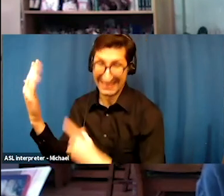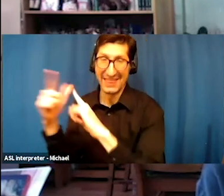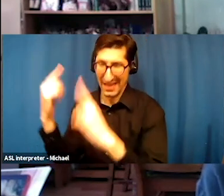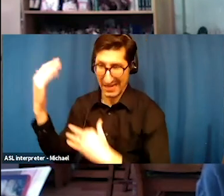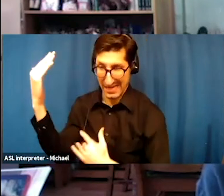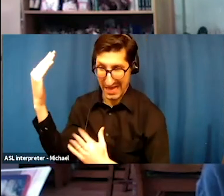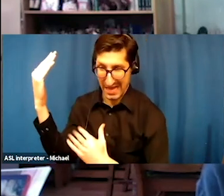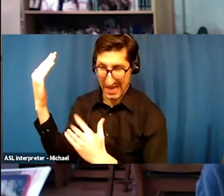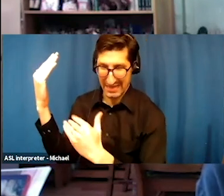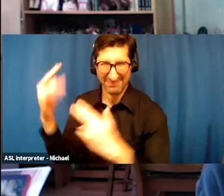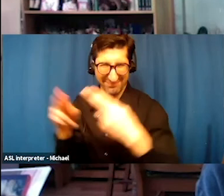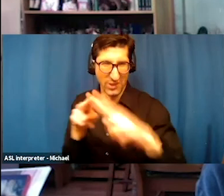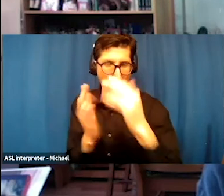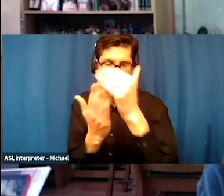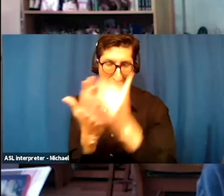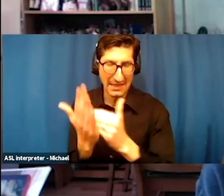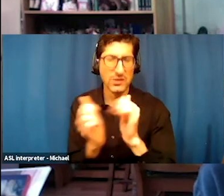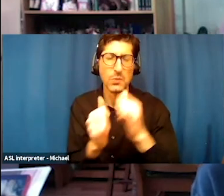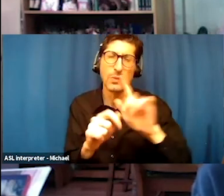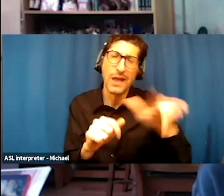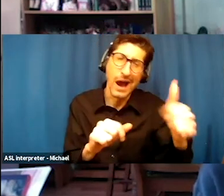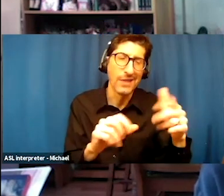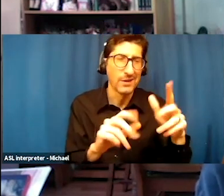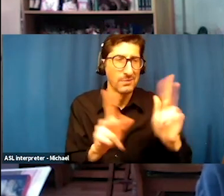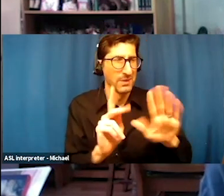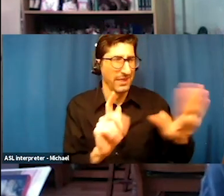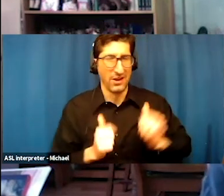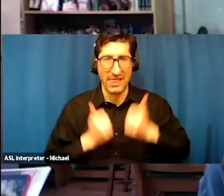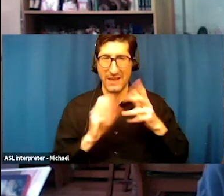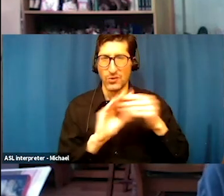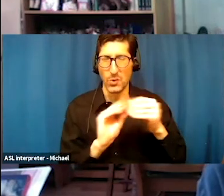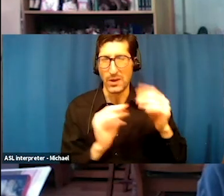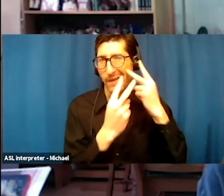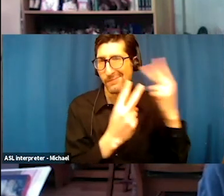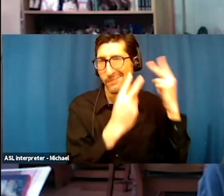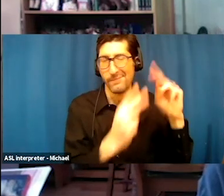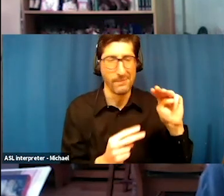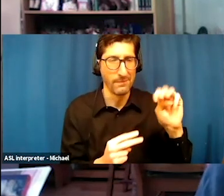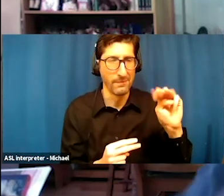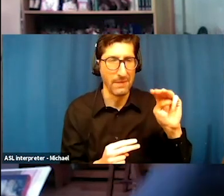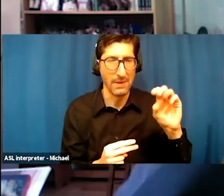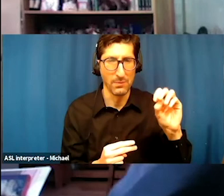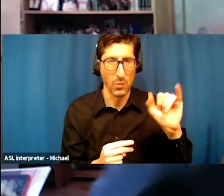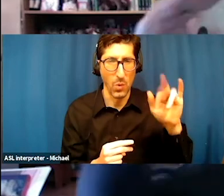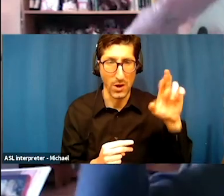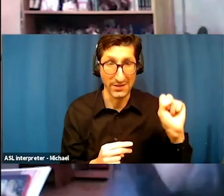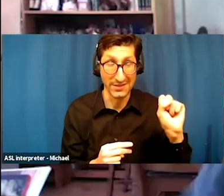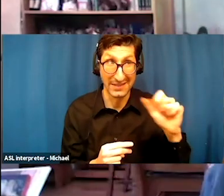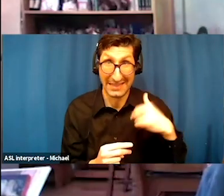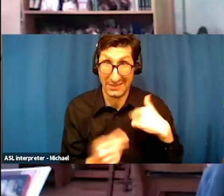And this morning I found out that the book won. So that is a very nice thing. And thank you. Thank you, Midlanders.